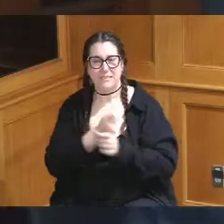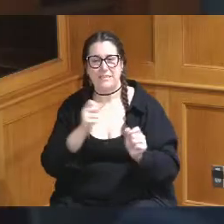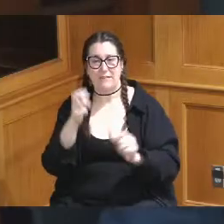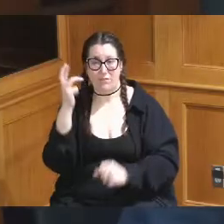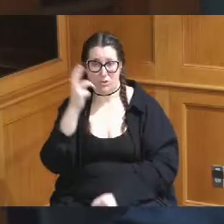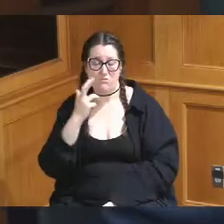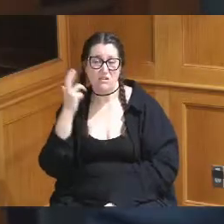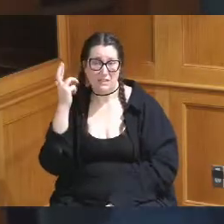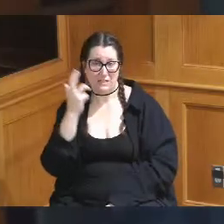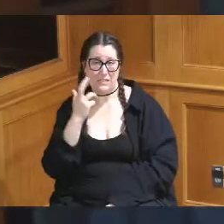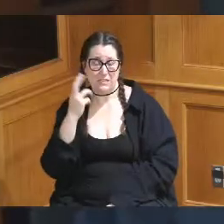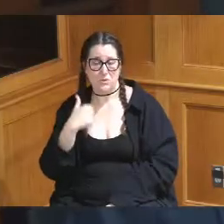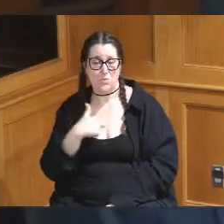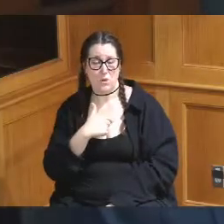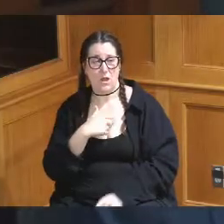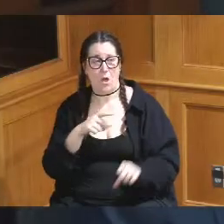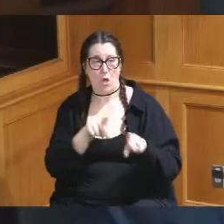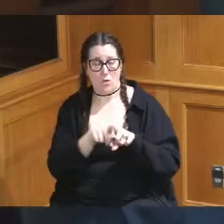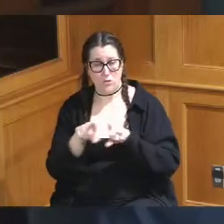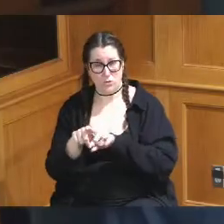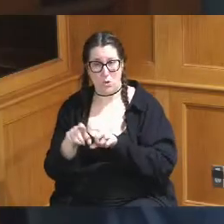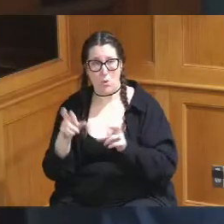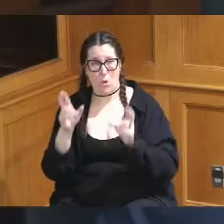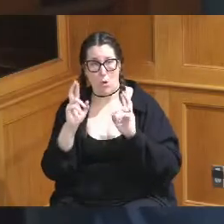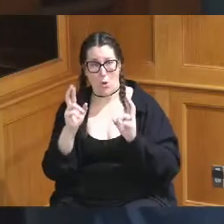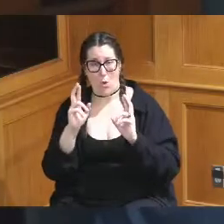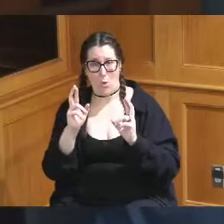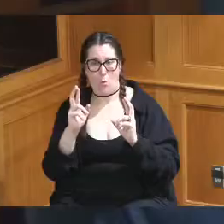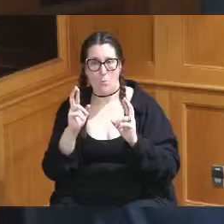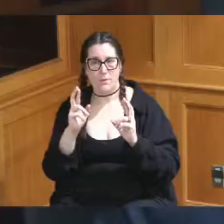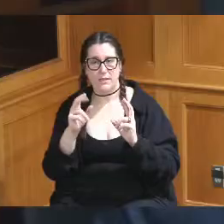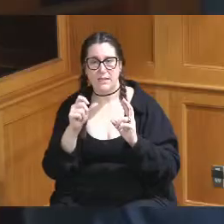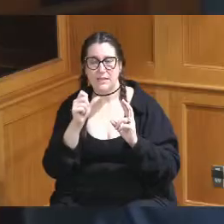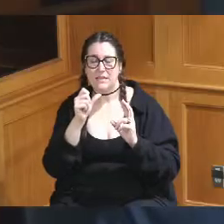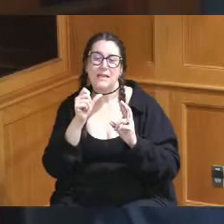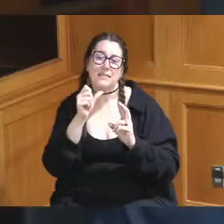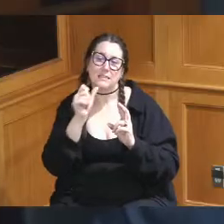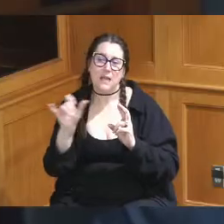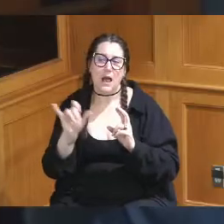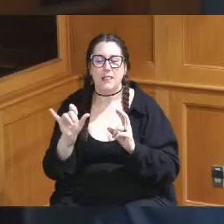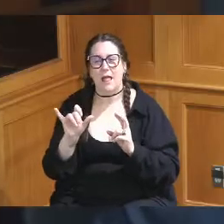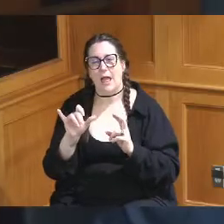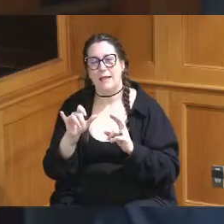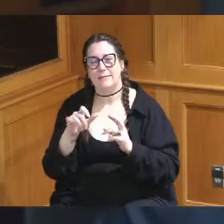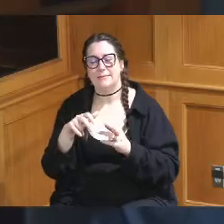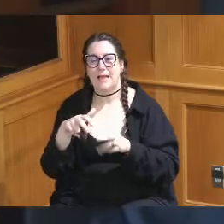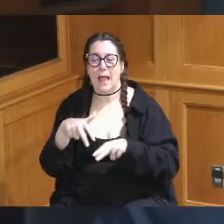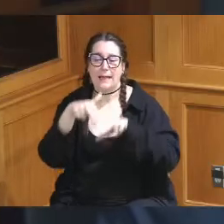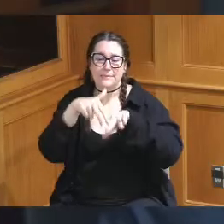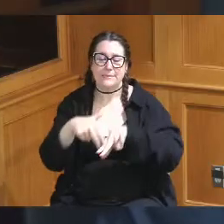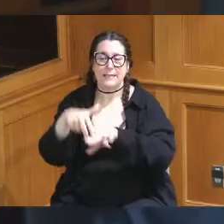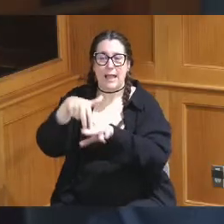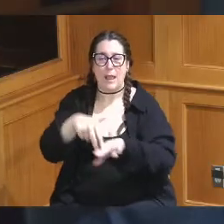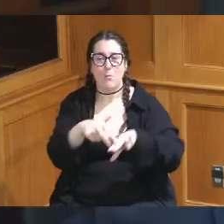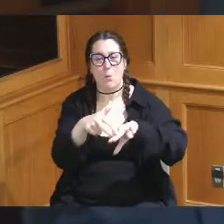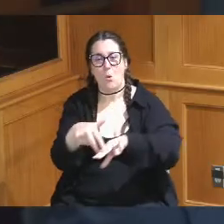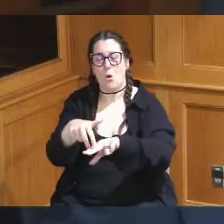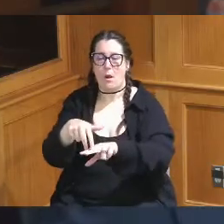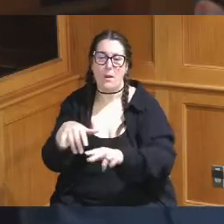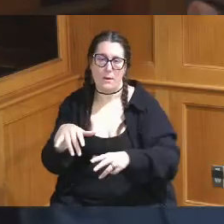reasons. We also, hopefully, it's not a skateboard park, so we don't want to tear the